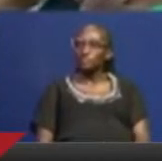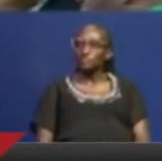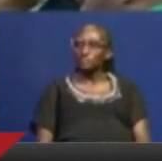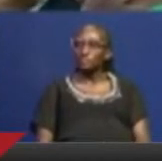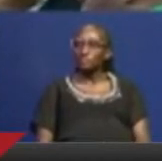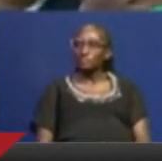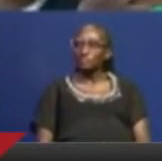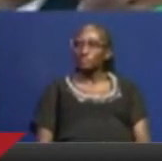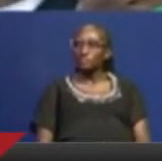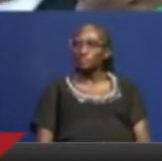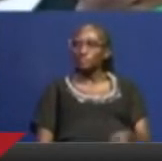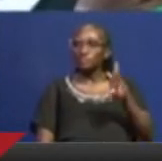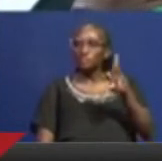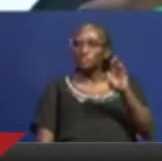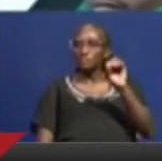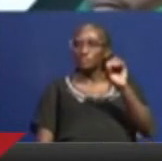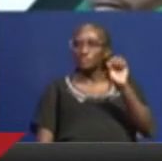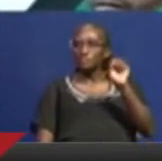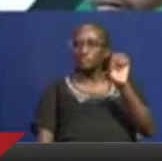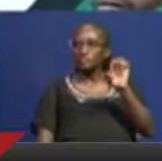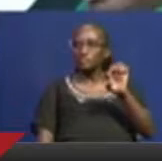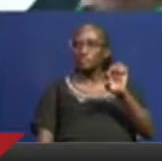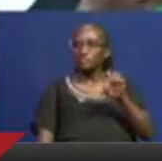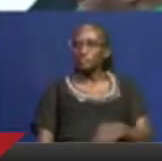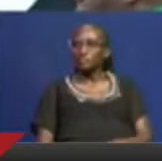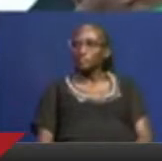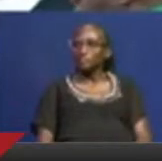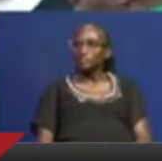Makueni Rose Museo Mumo.